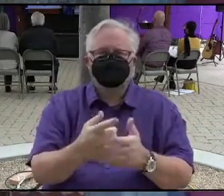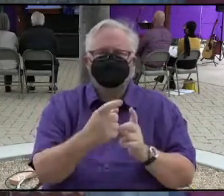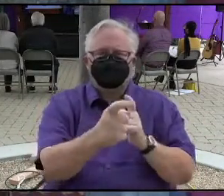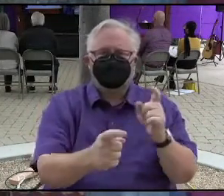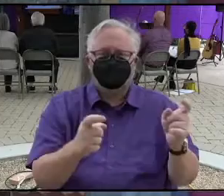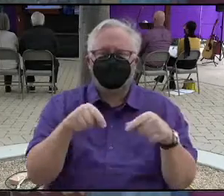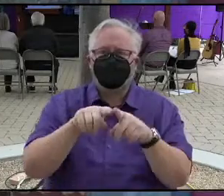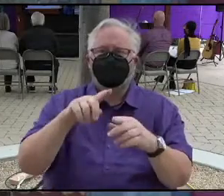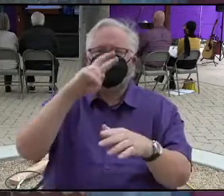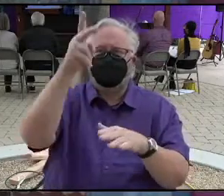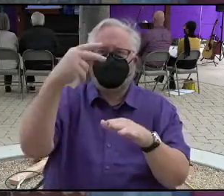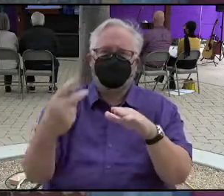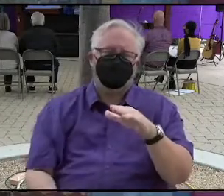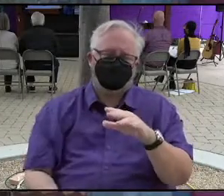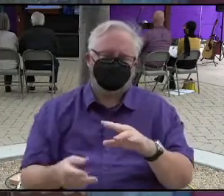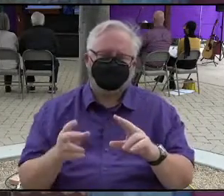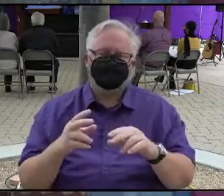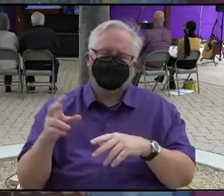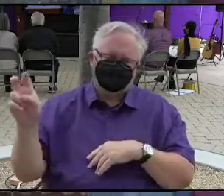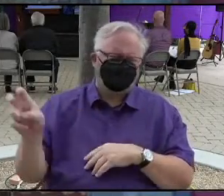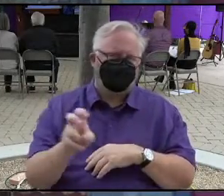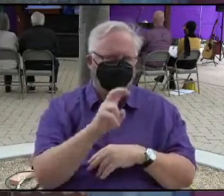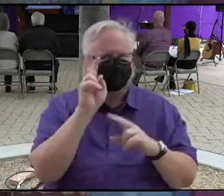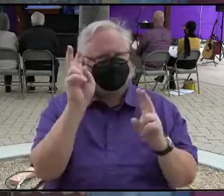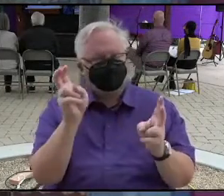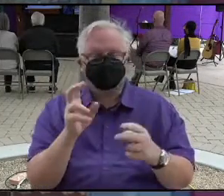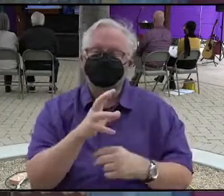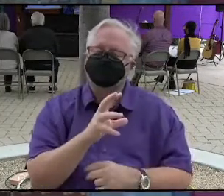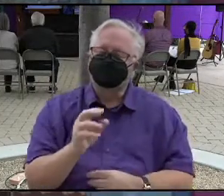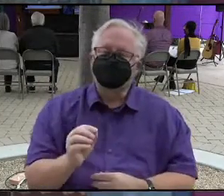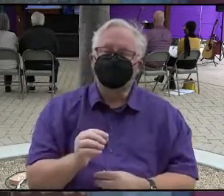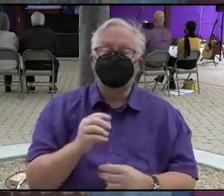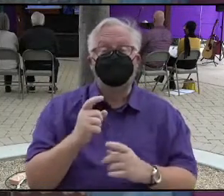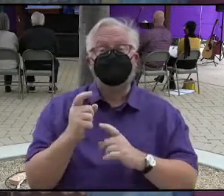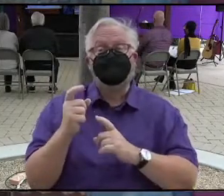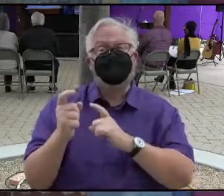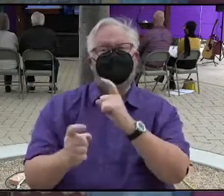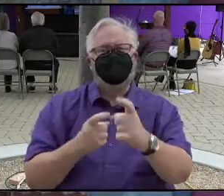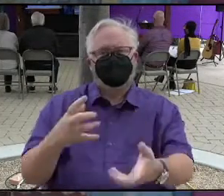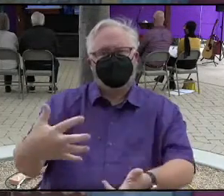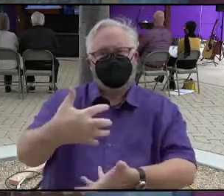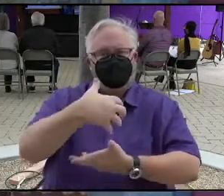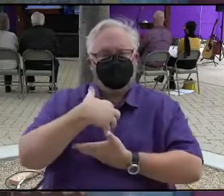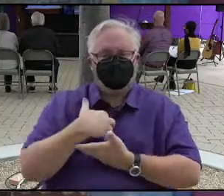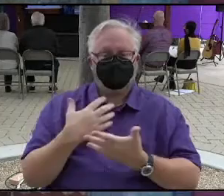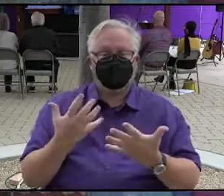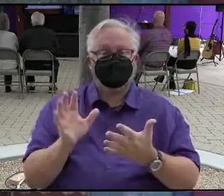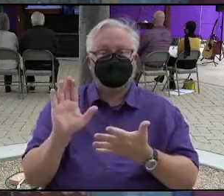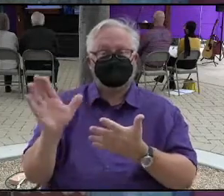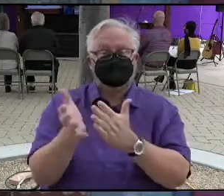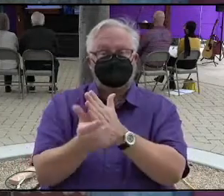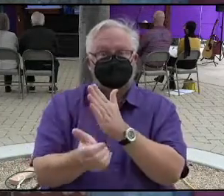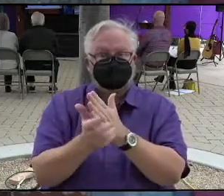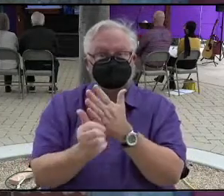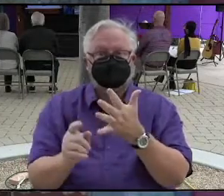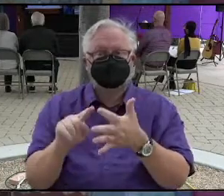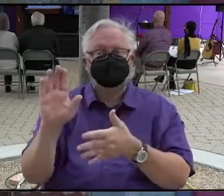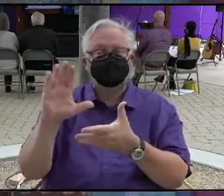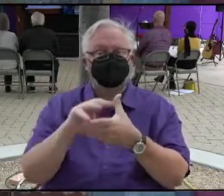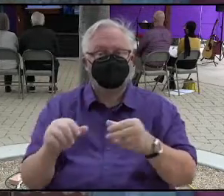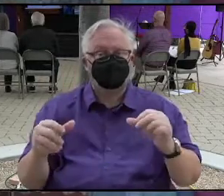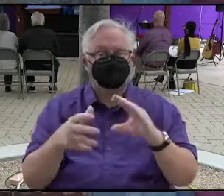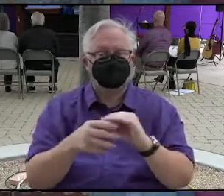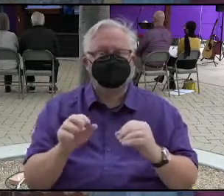he fell, as he traveled. And the gifts he clutched were his skills, his